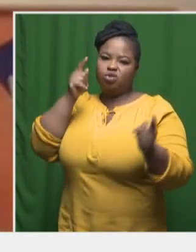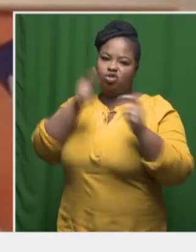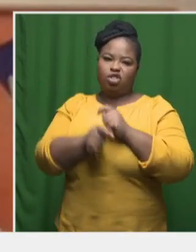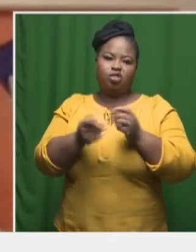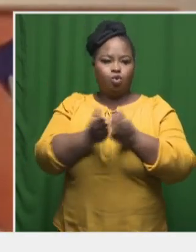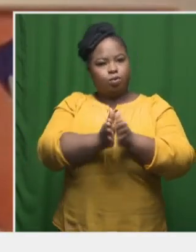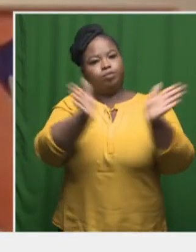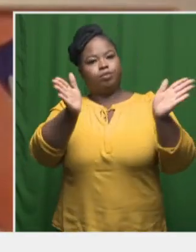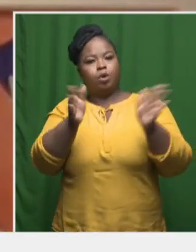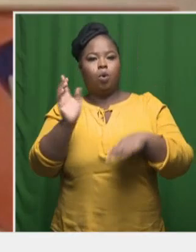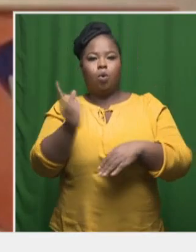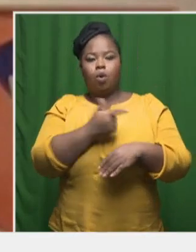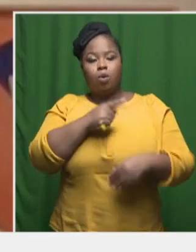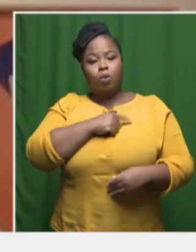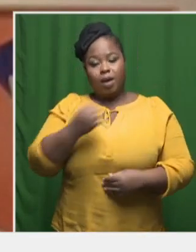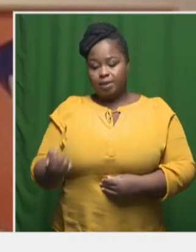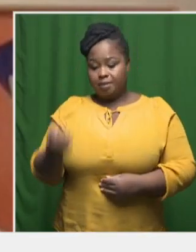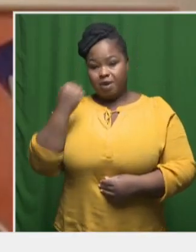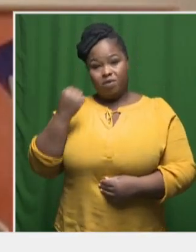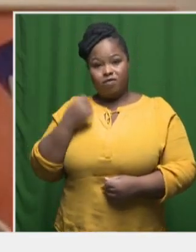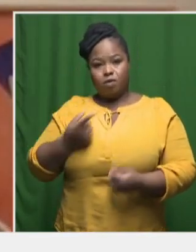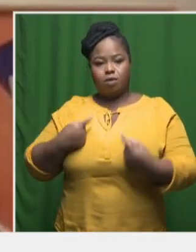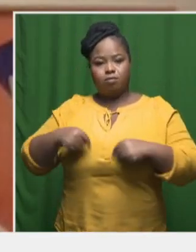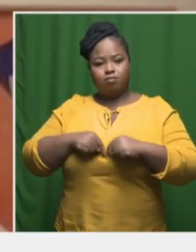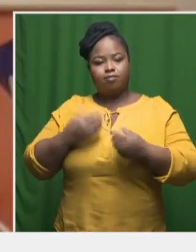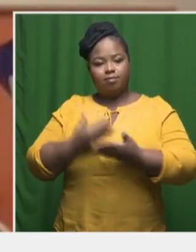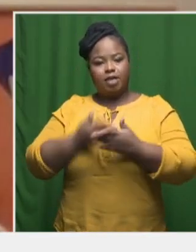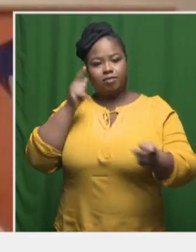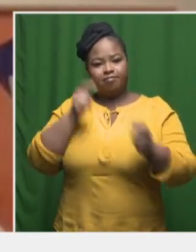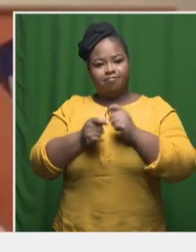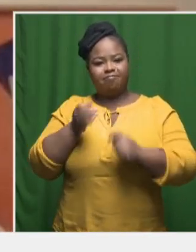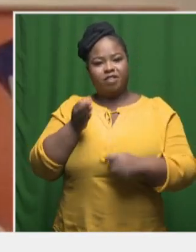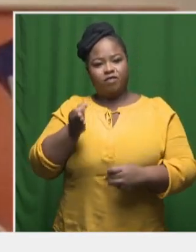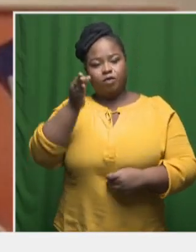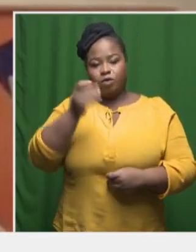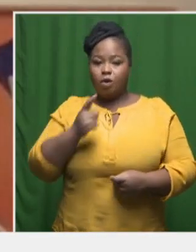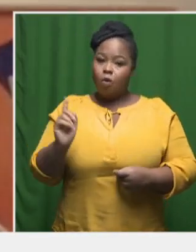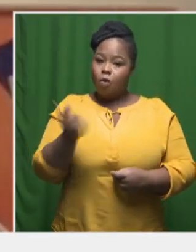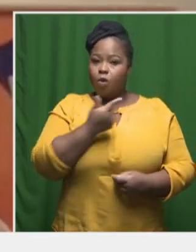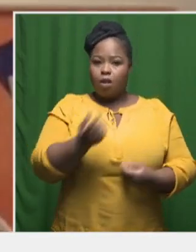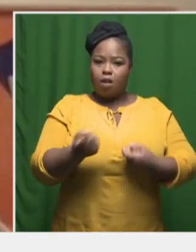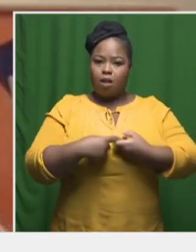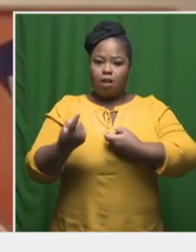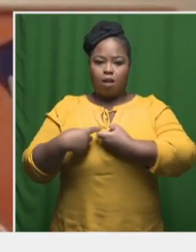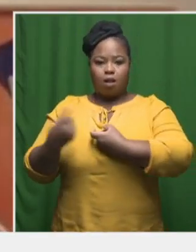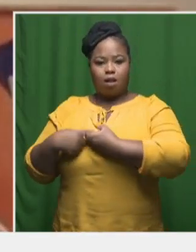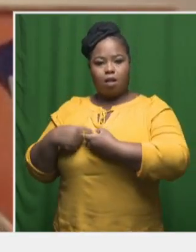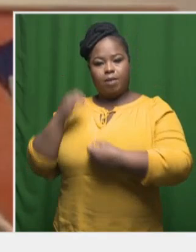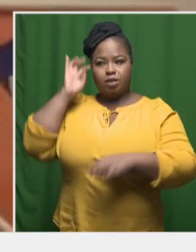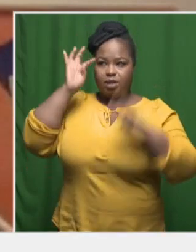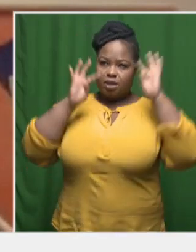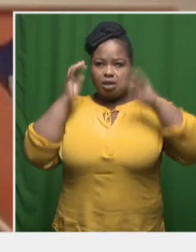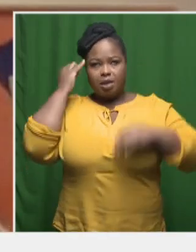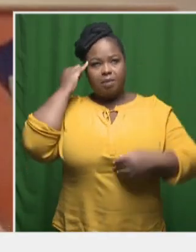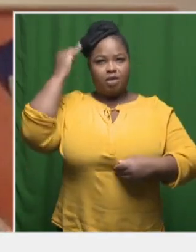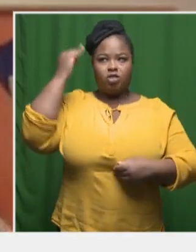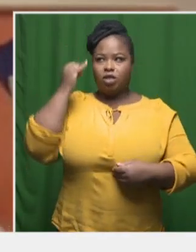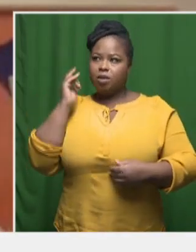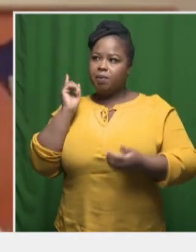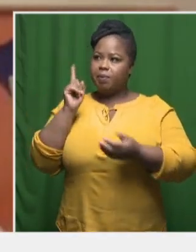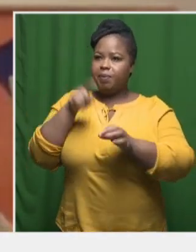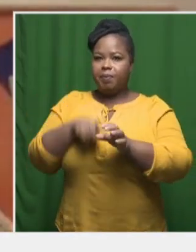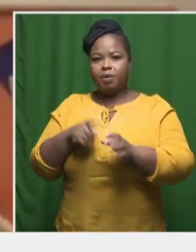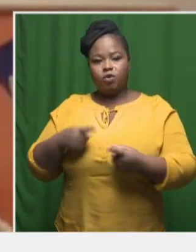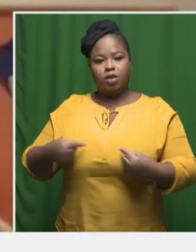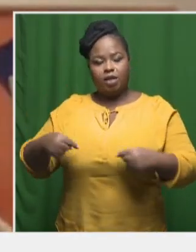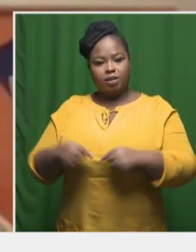such a powerful tool for us to change our future. So we want everyone to get involved. We want everyone to be able to imagine themselves in our space, to join